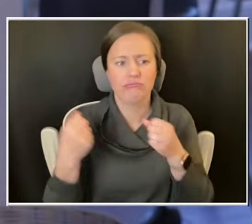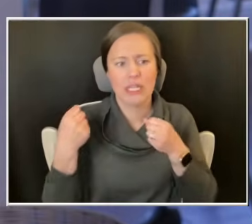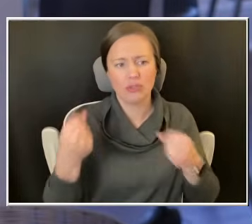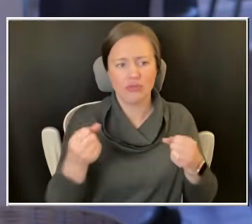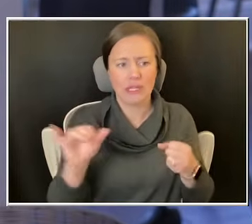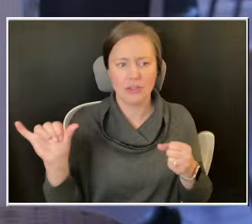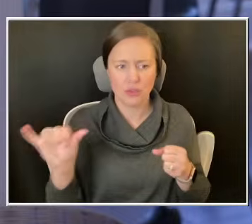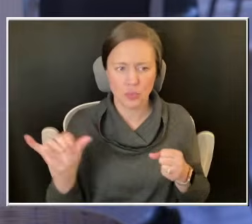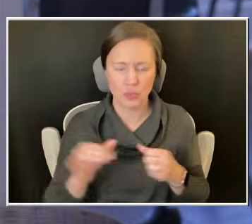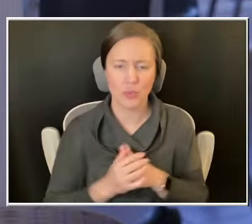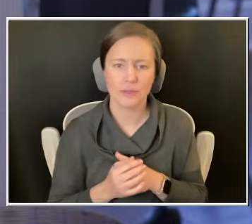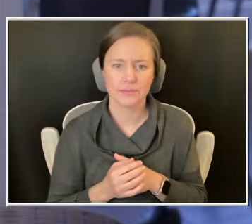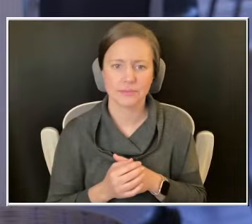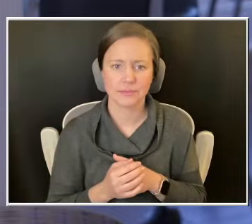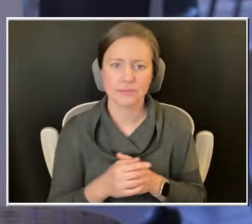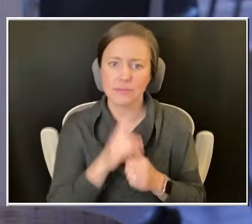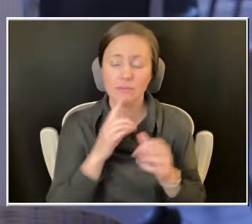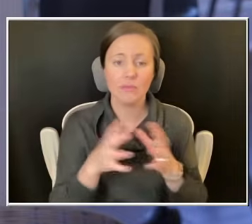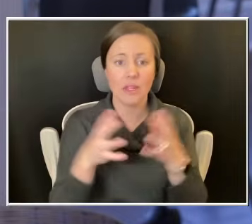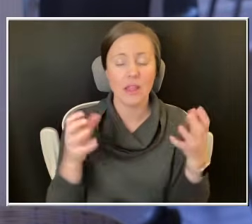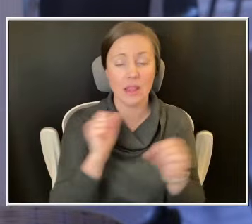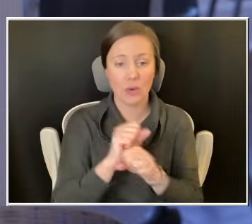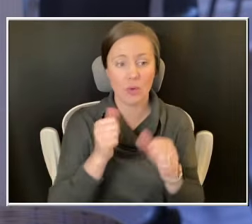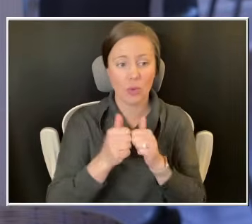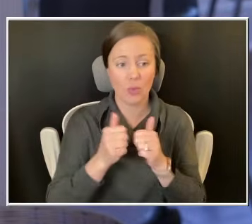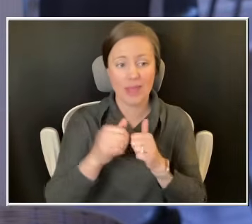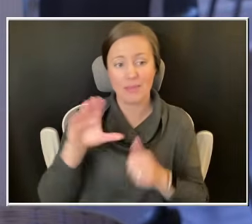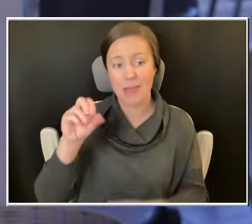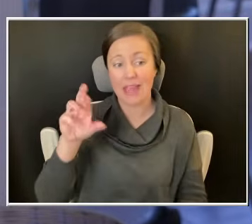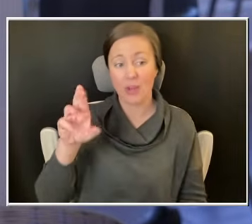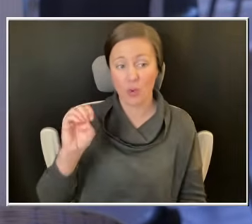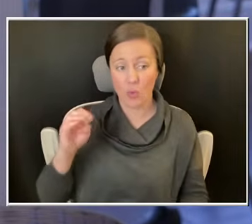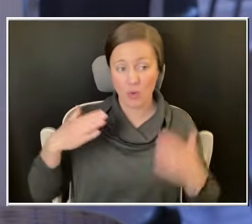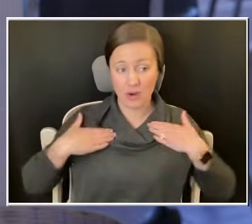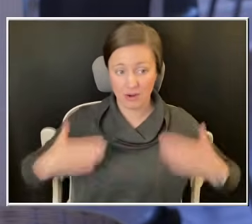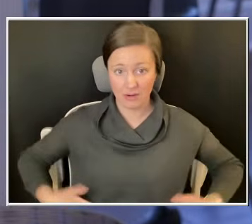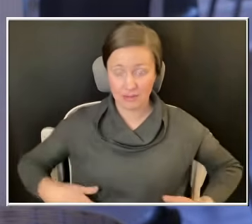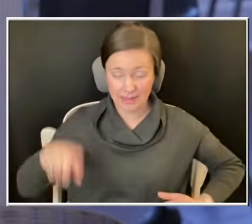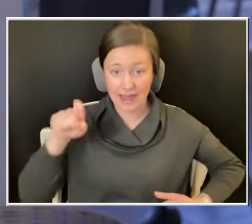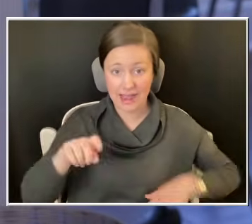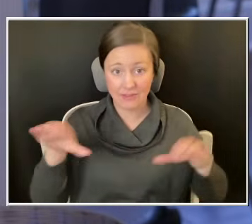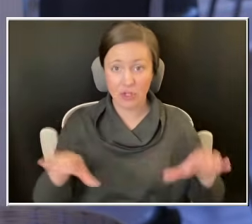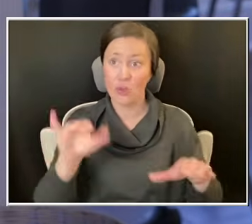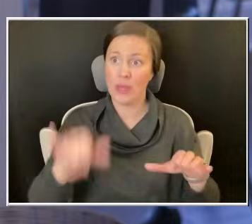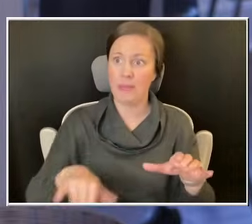There is a lot of work with my core that I have to do. That's really the main way I get around.